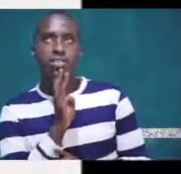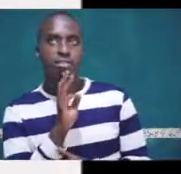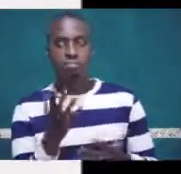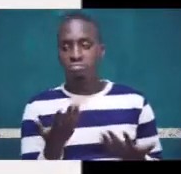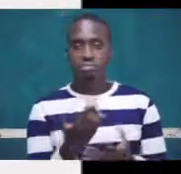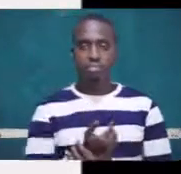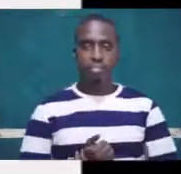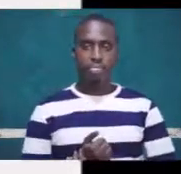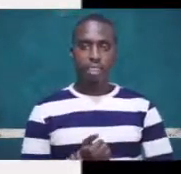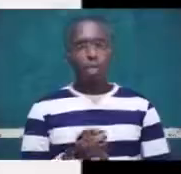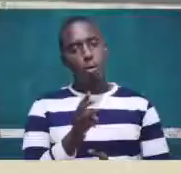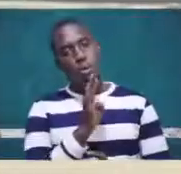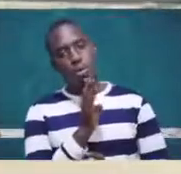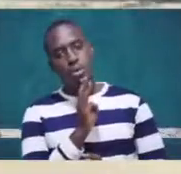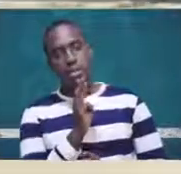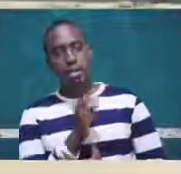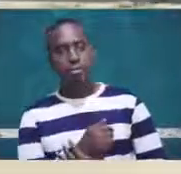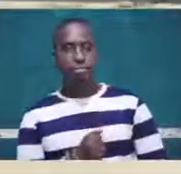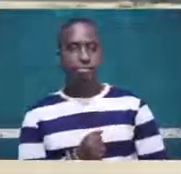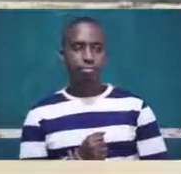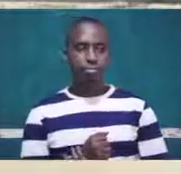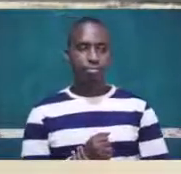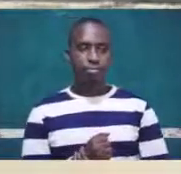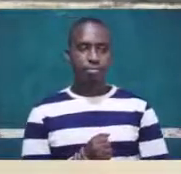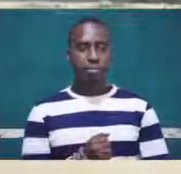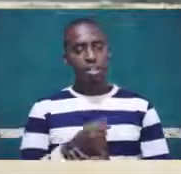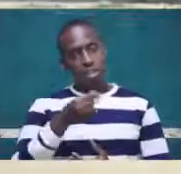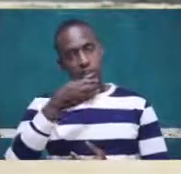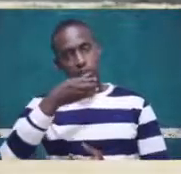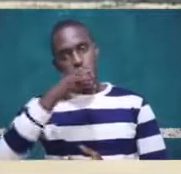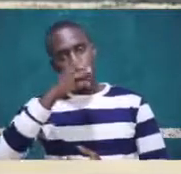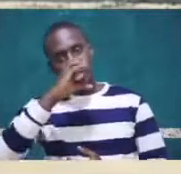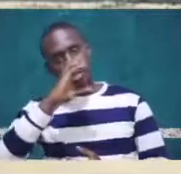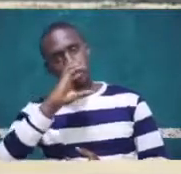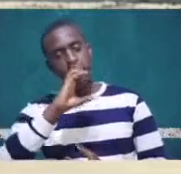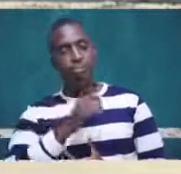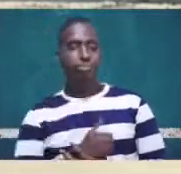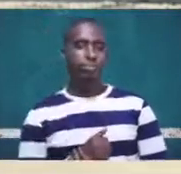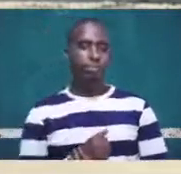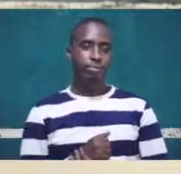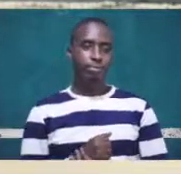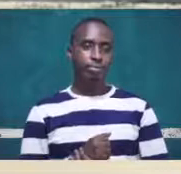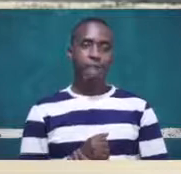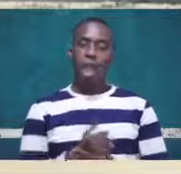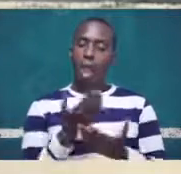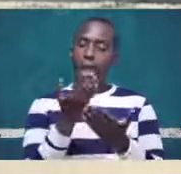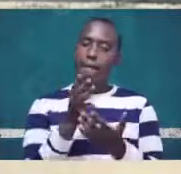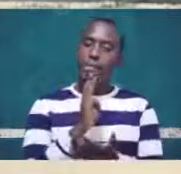demand water for drinking. You may demand